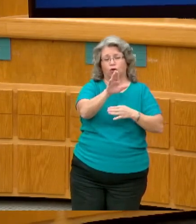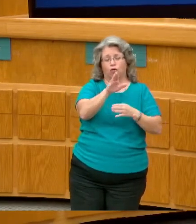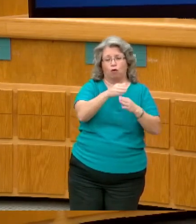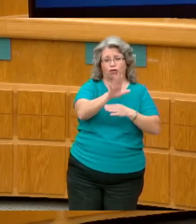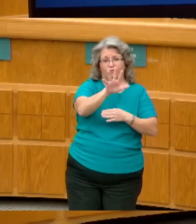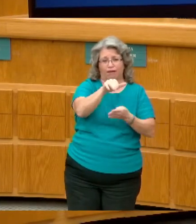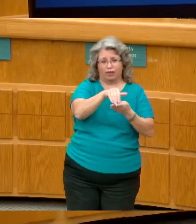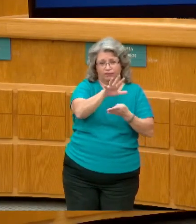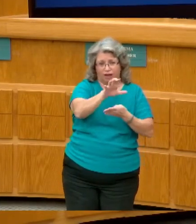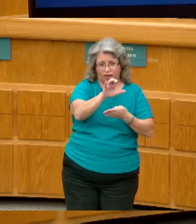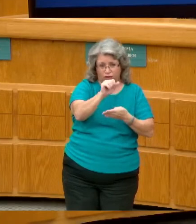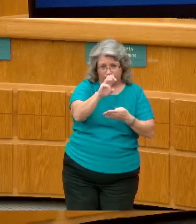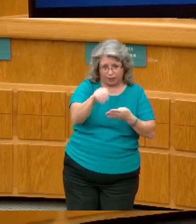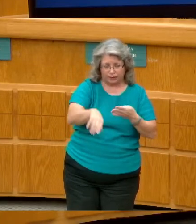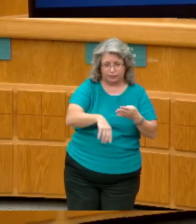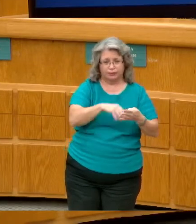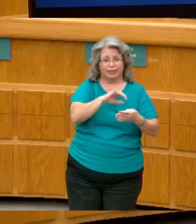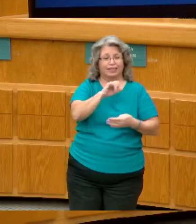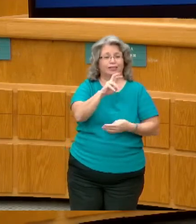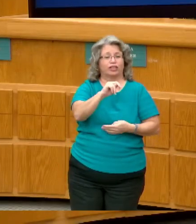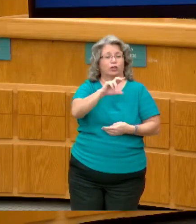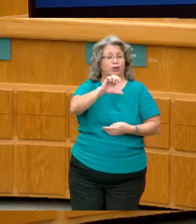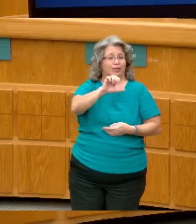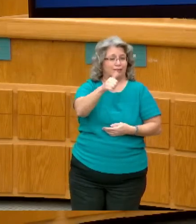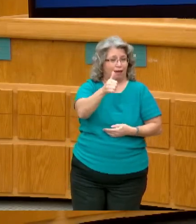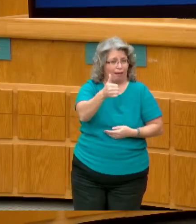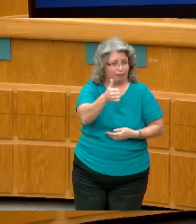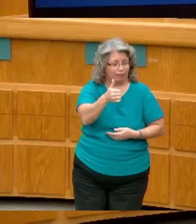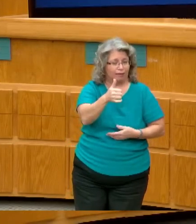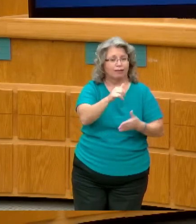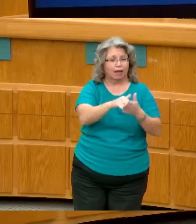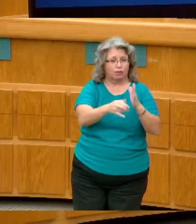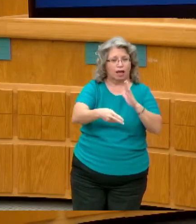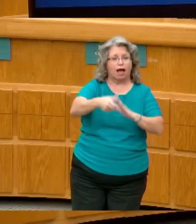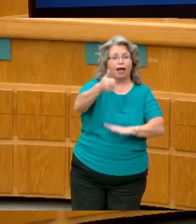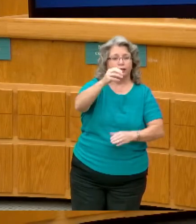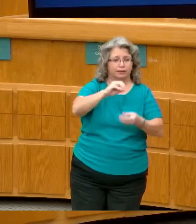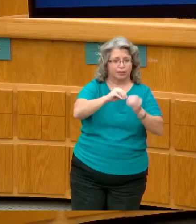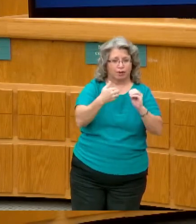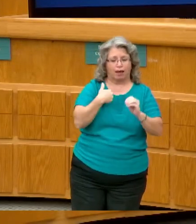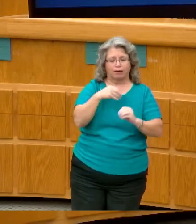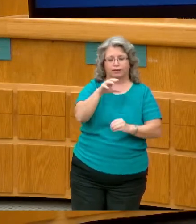then January the 10th was the highest week of cases, and we had